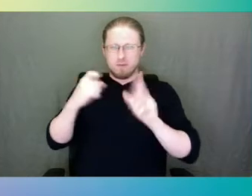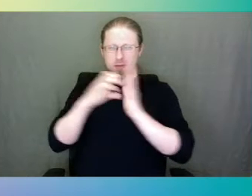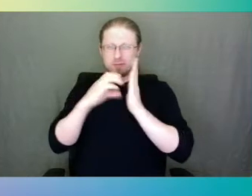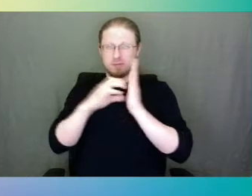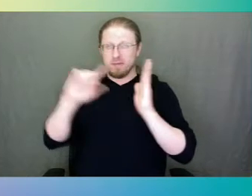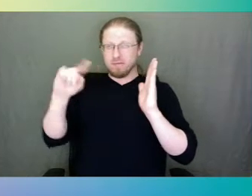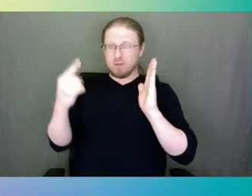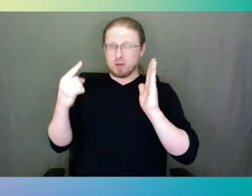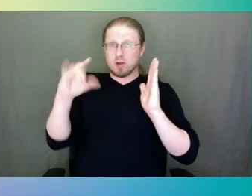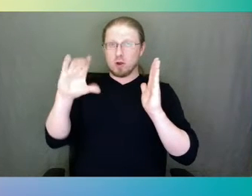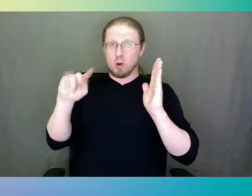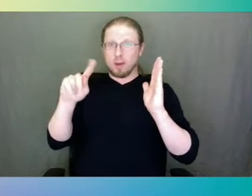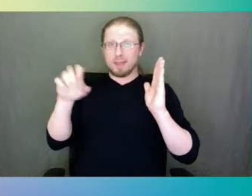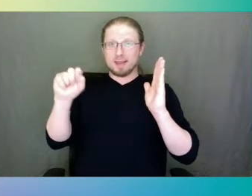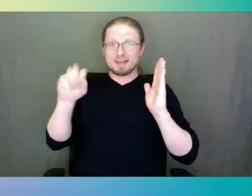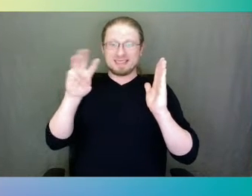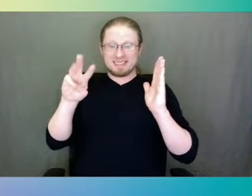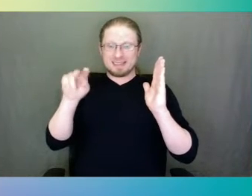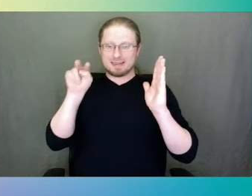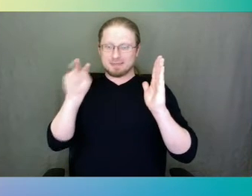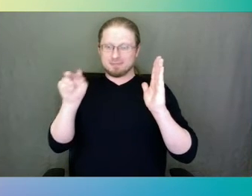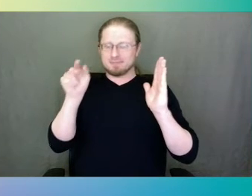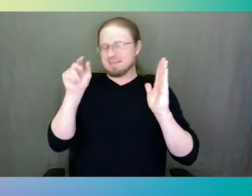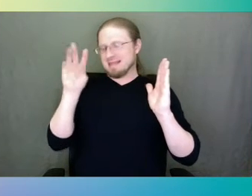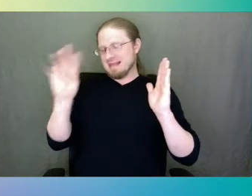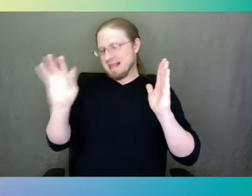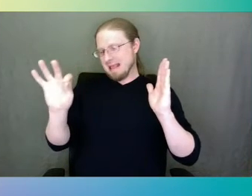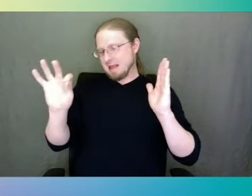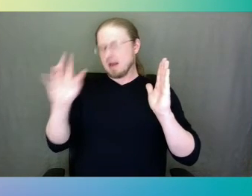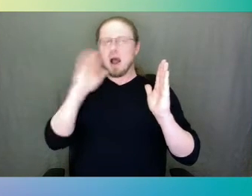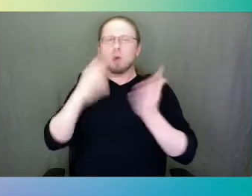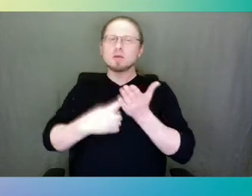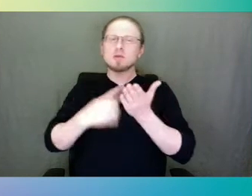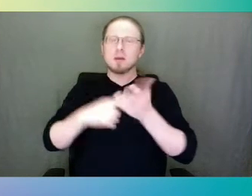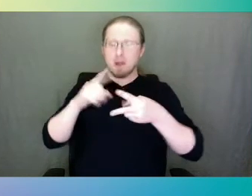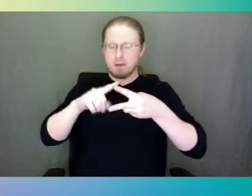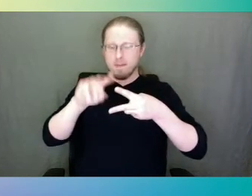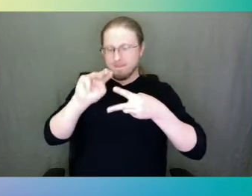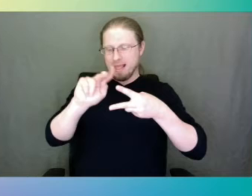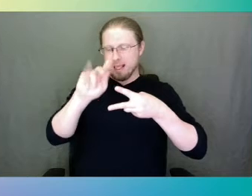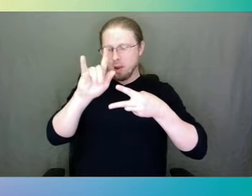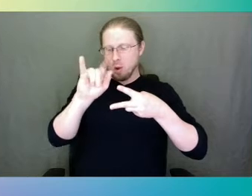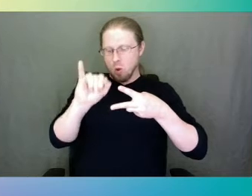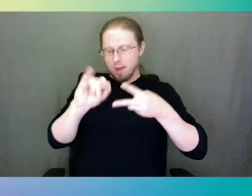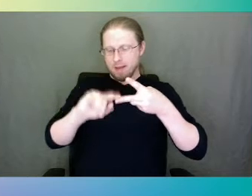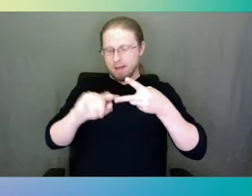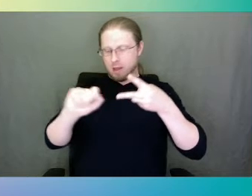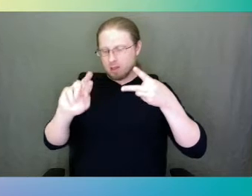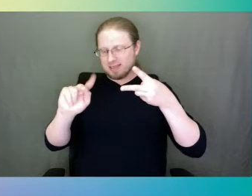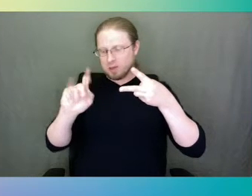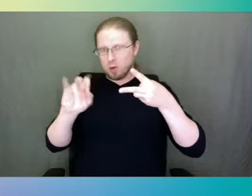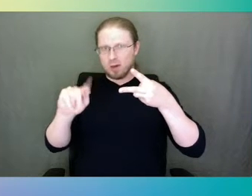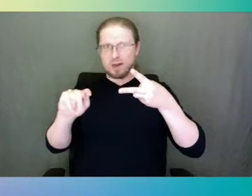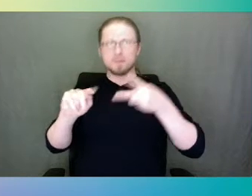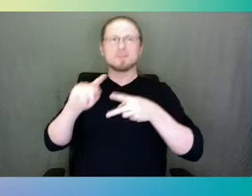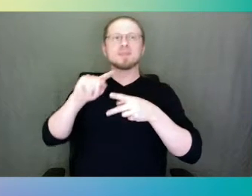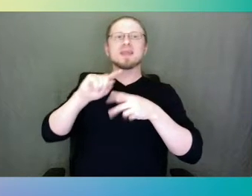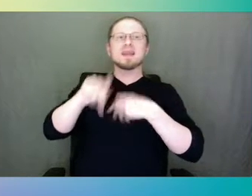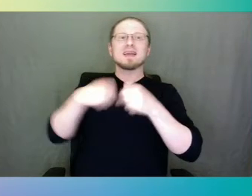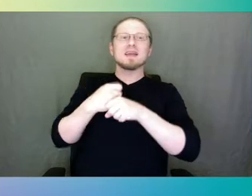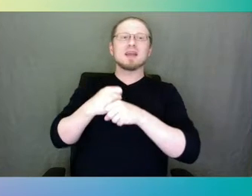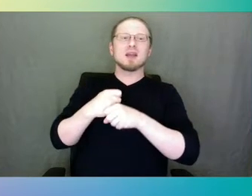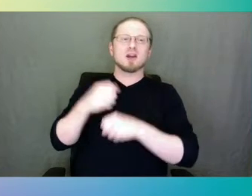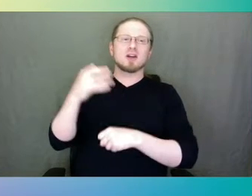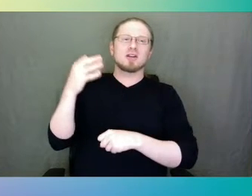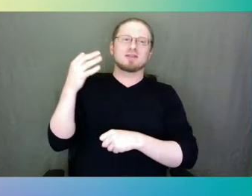malakoi and arsenokoitai in this verse. In 1378, this is when Professor John Wycliffe translated the Bible. And